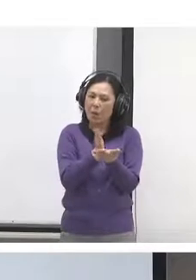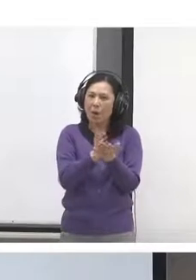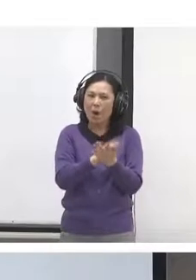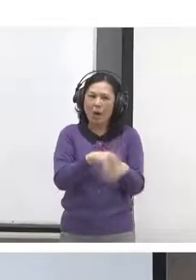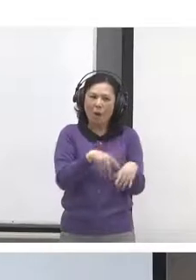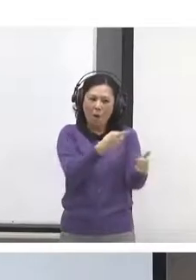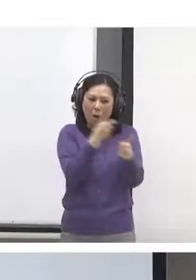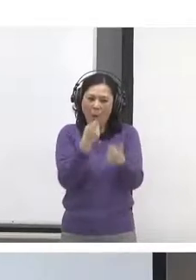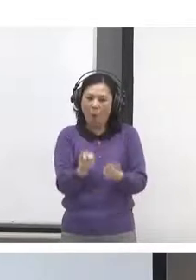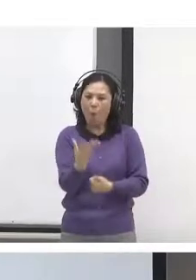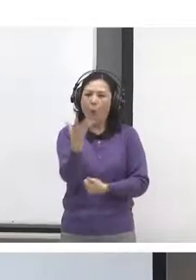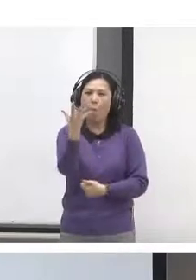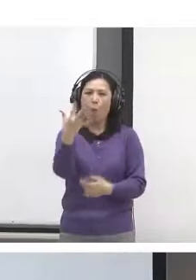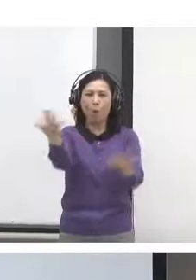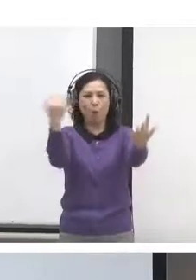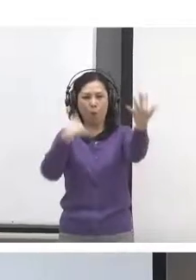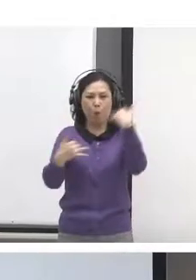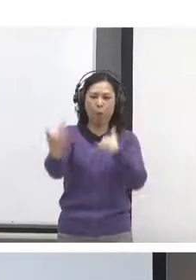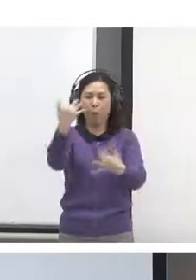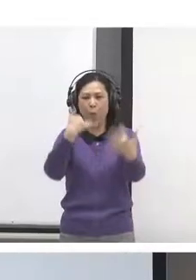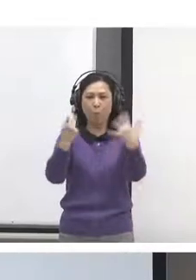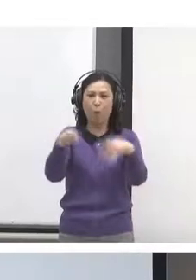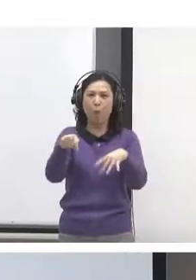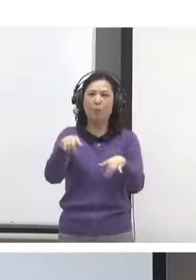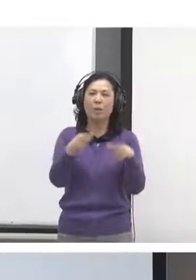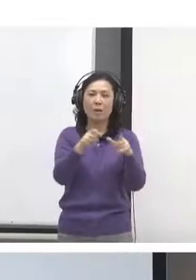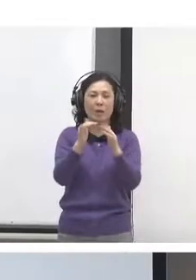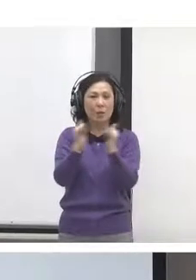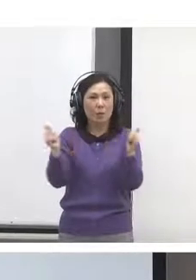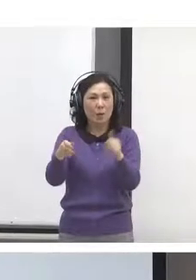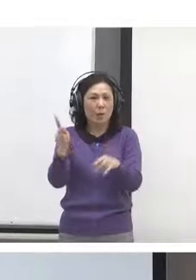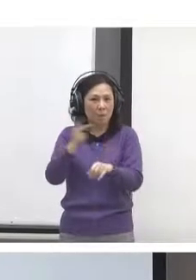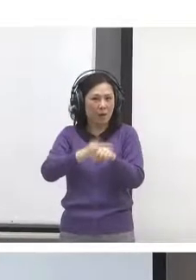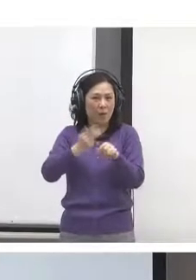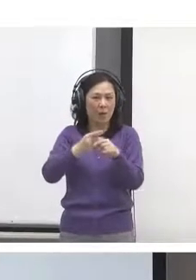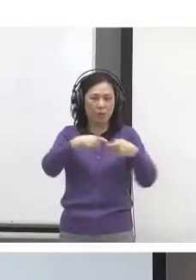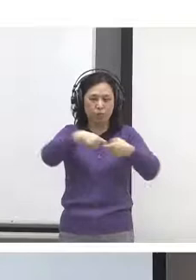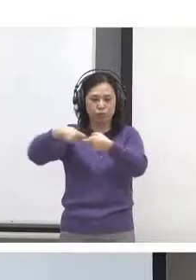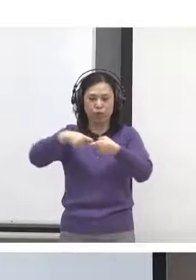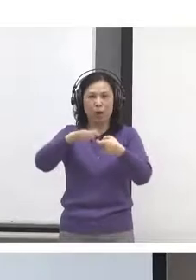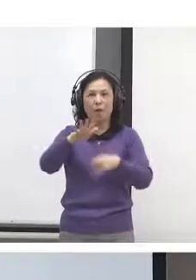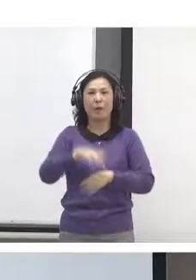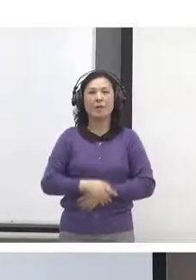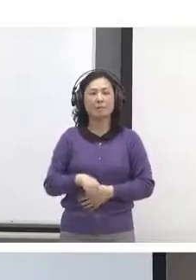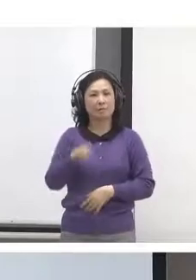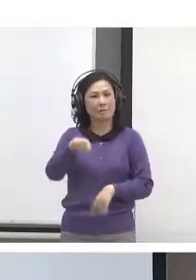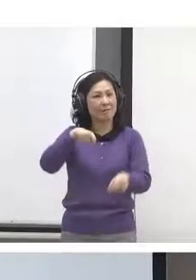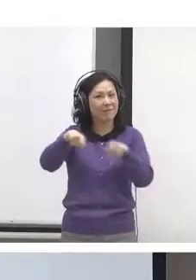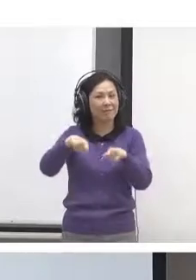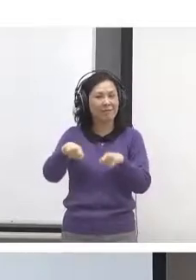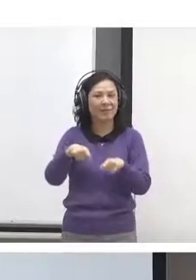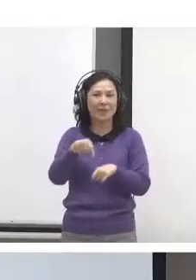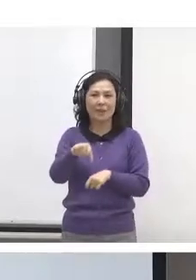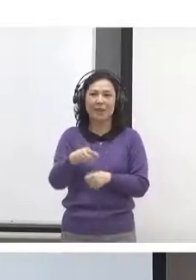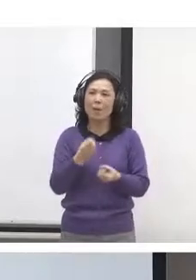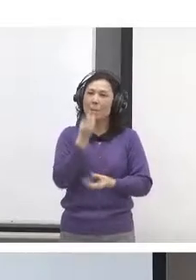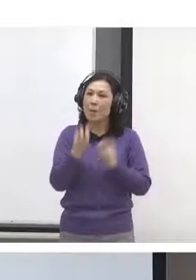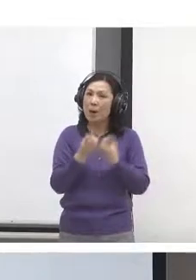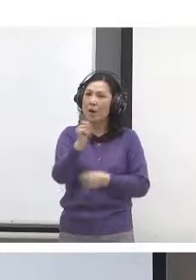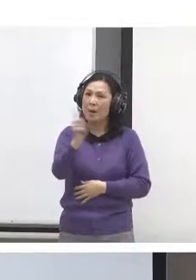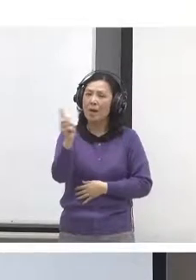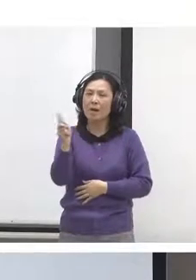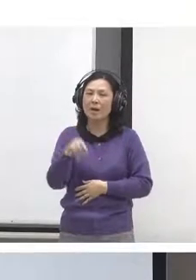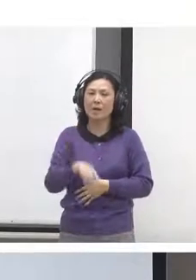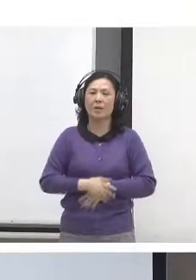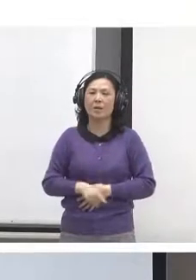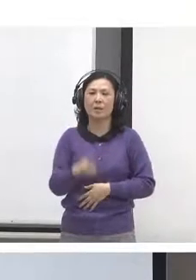tech. His project specifically that he was highlighting and sharing was Who Targets Me, which was started up roughly around the